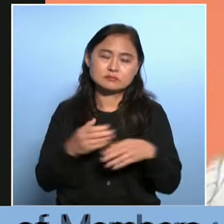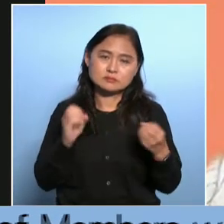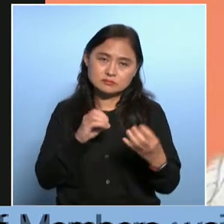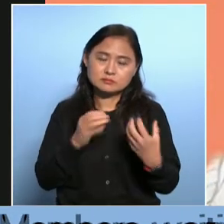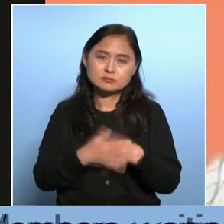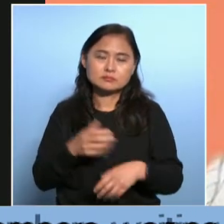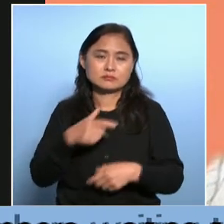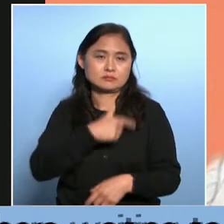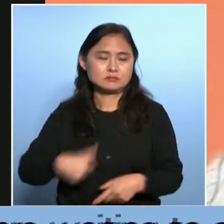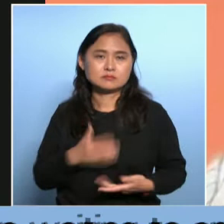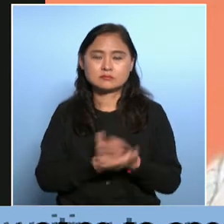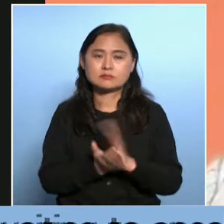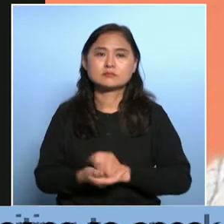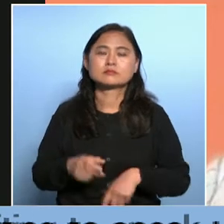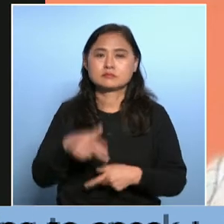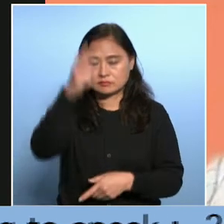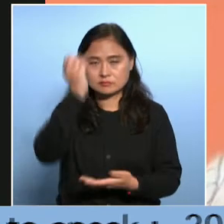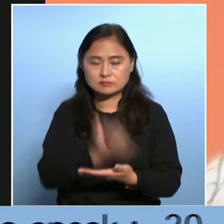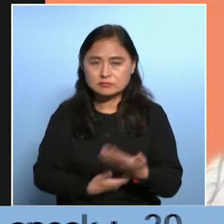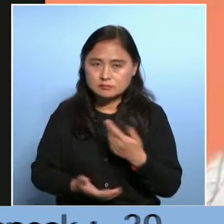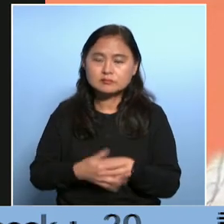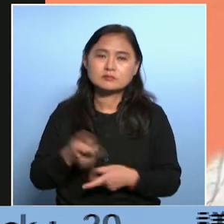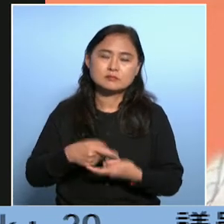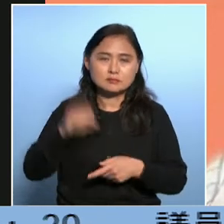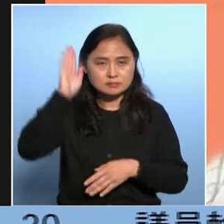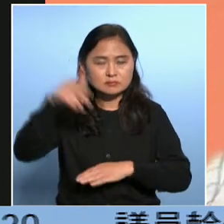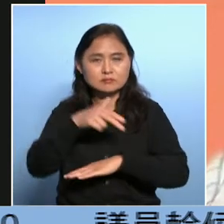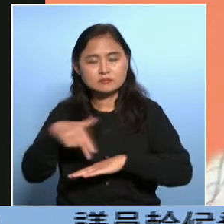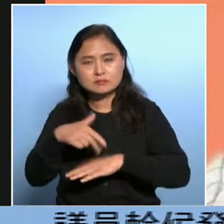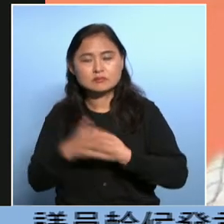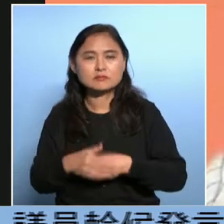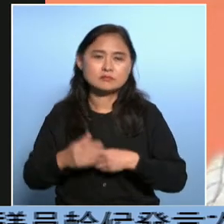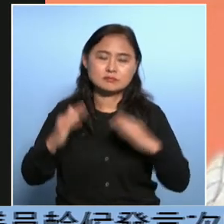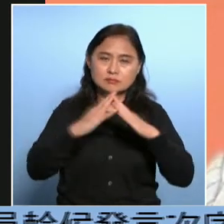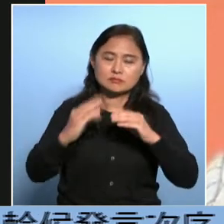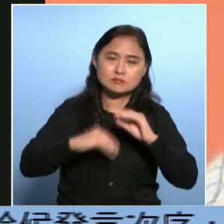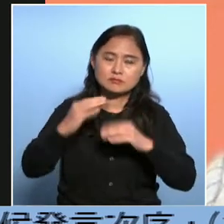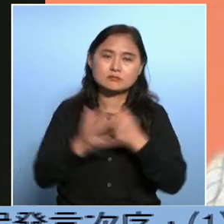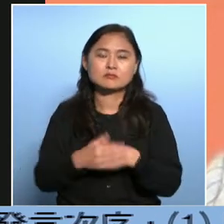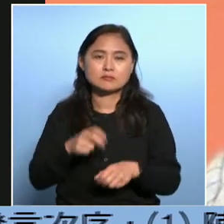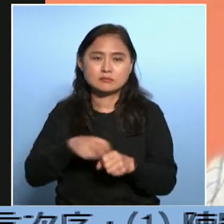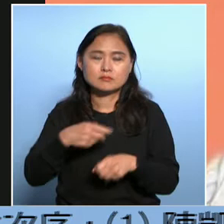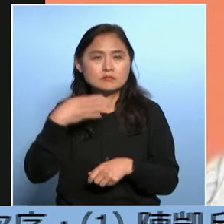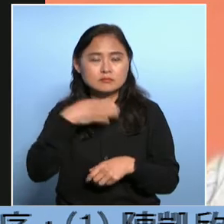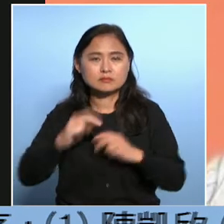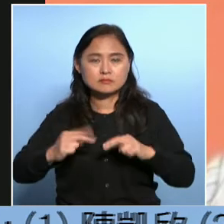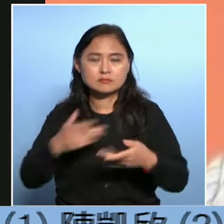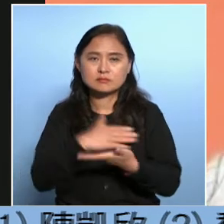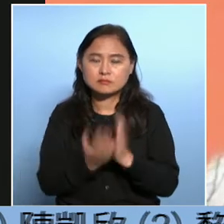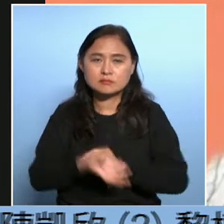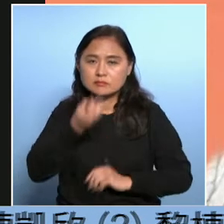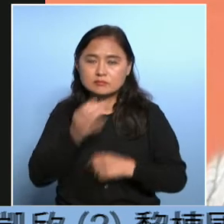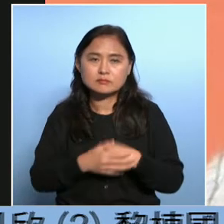the motion of thanks debate, members can speak on different policy issues, such as